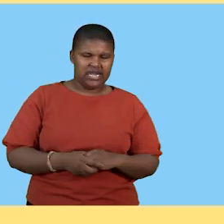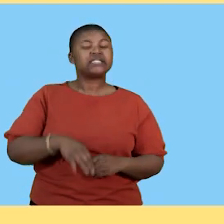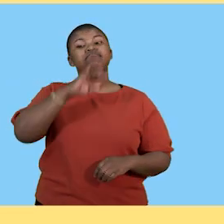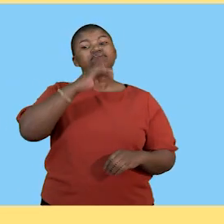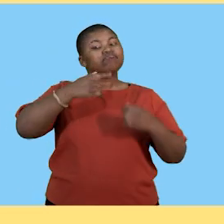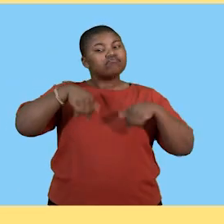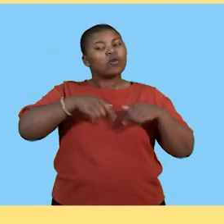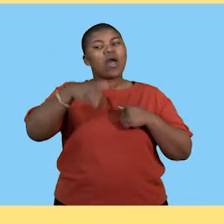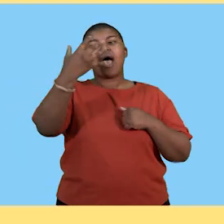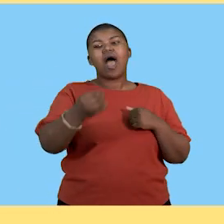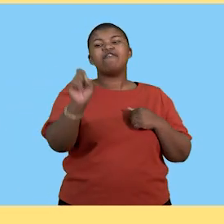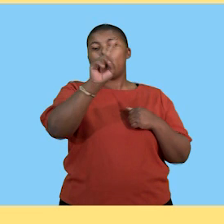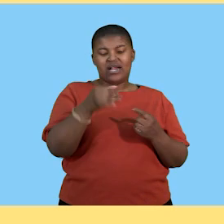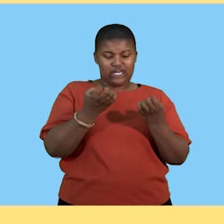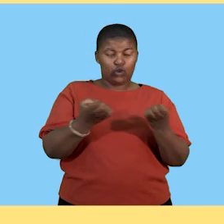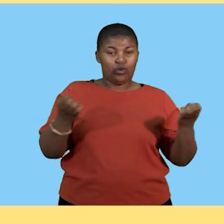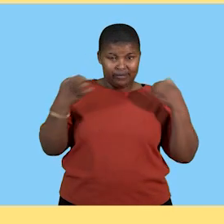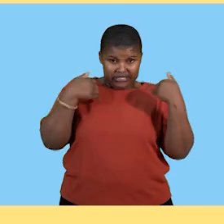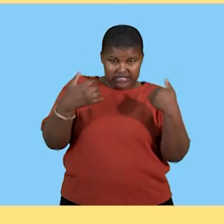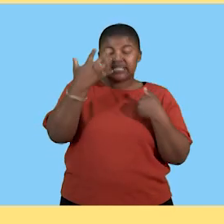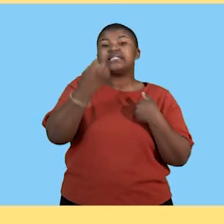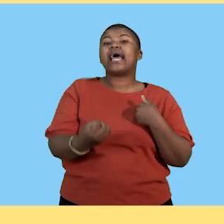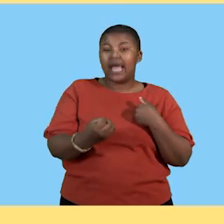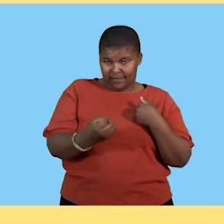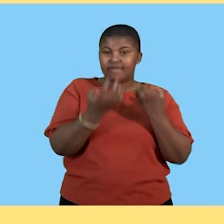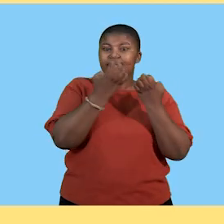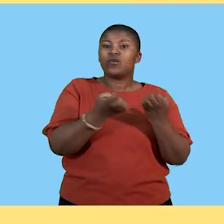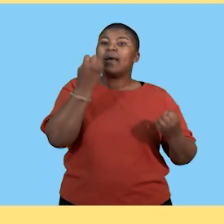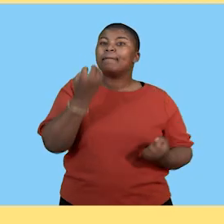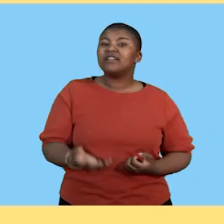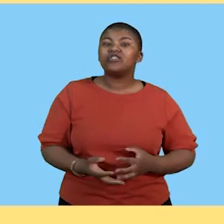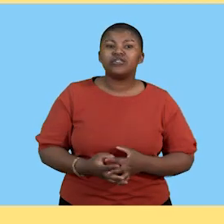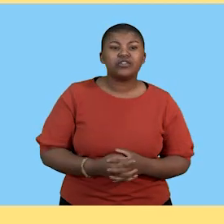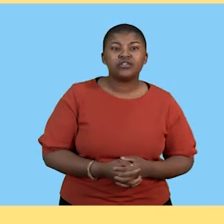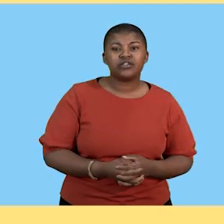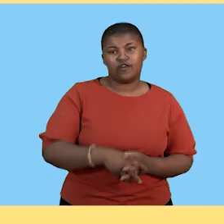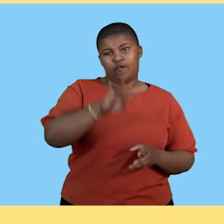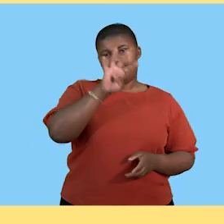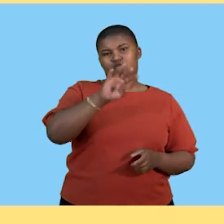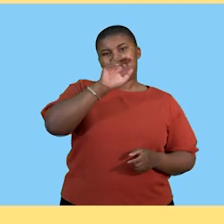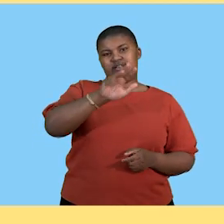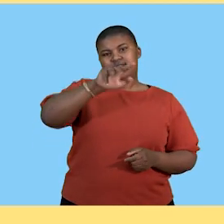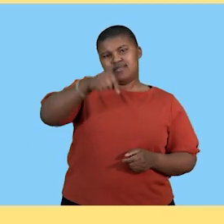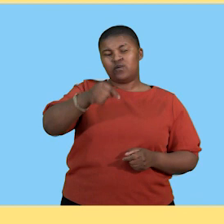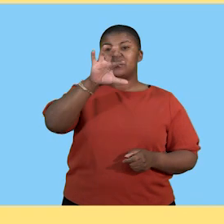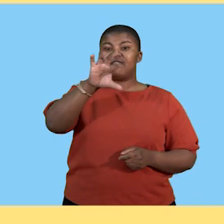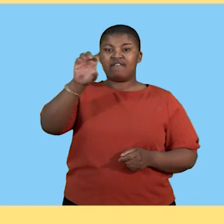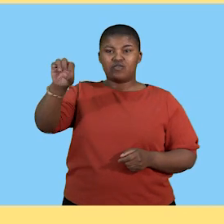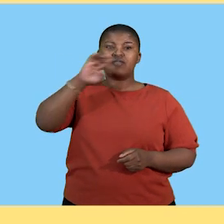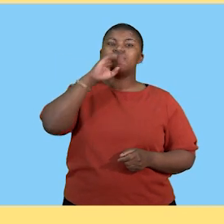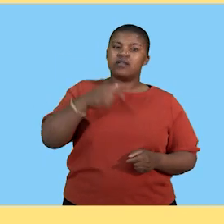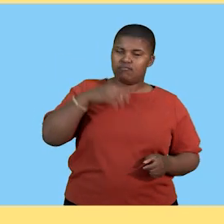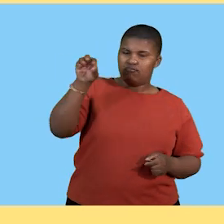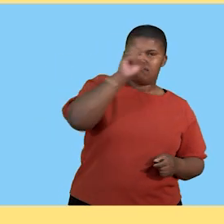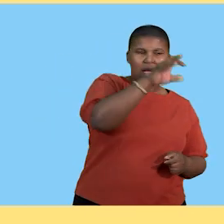recorded. So we have our equipment at the beginning. How much is equipment at the beginning?